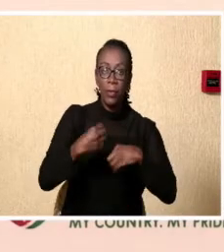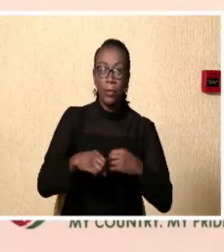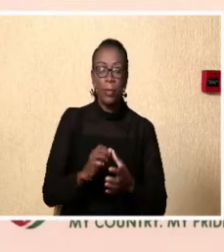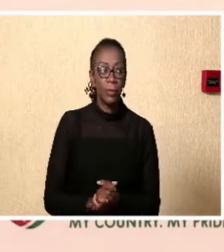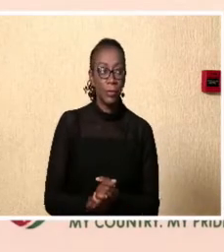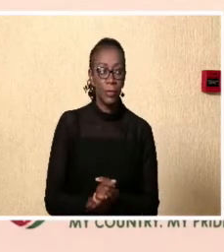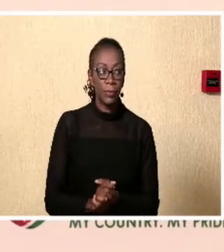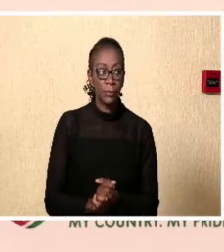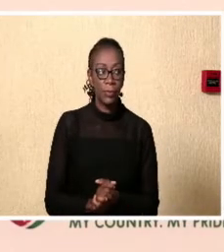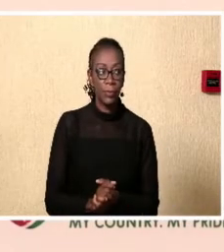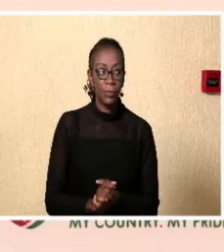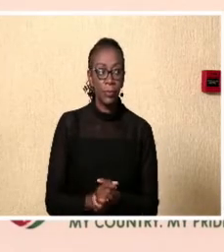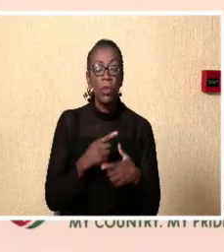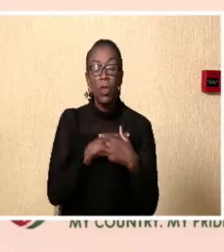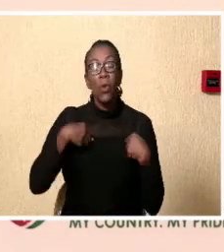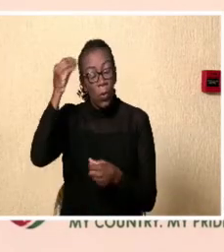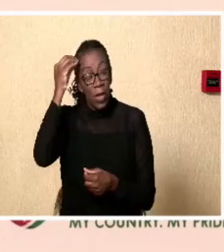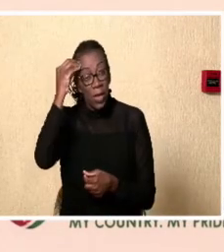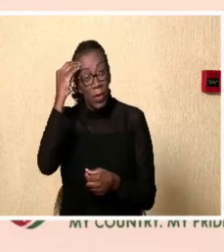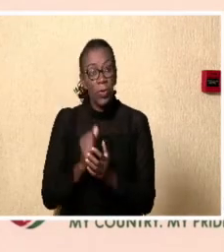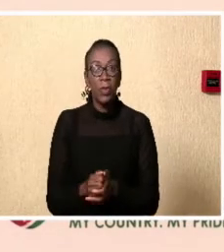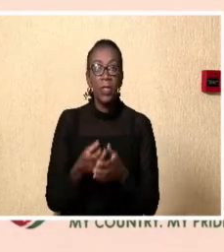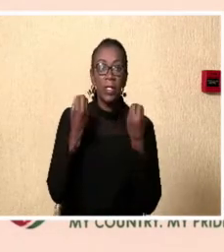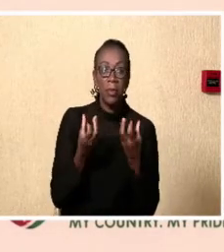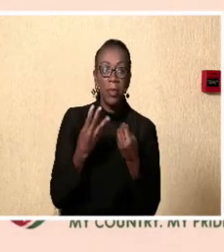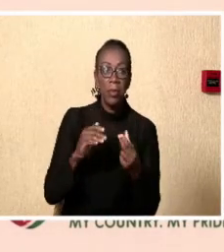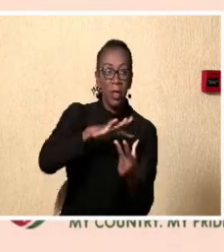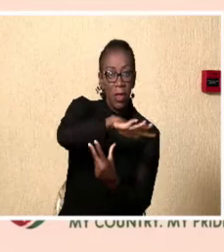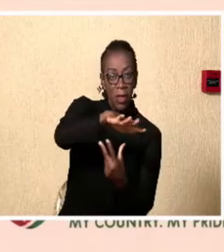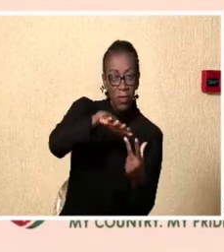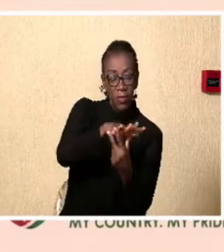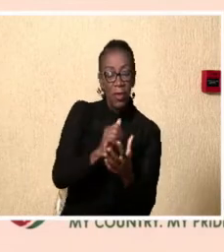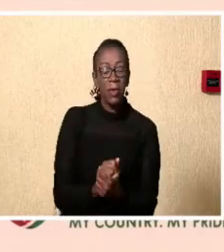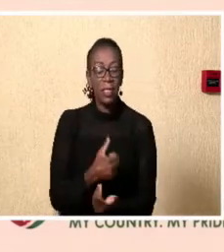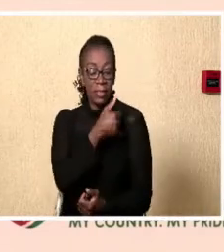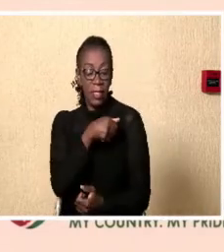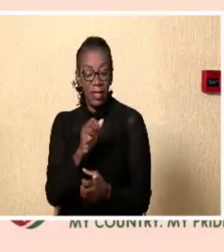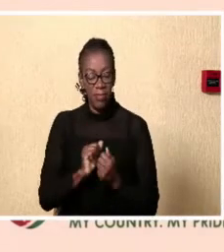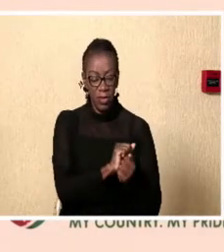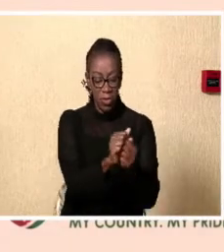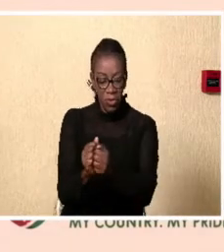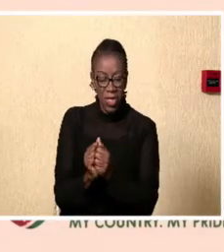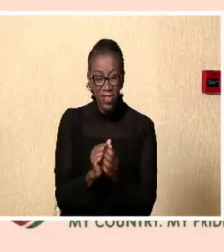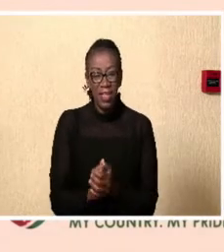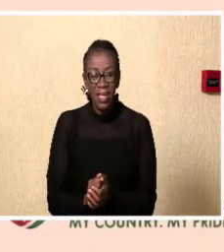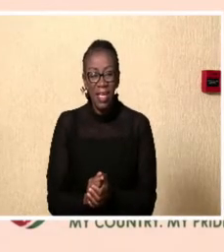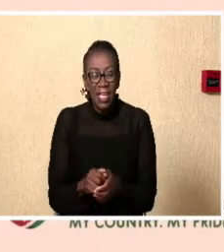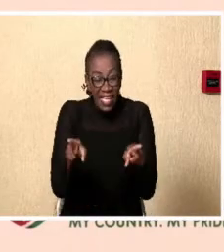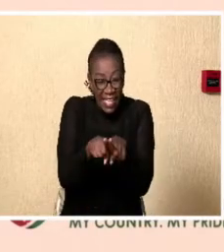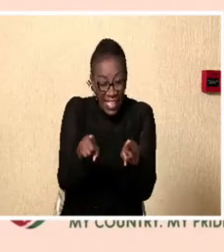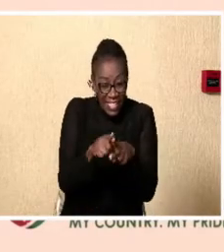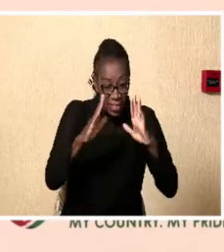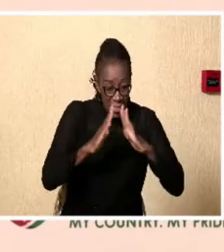more than ever, many families will live together in one space for 24 hours, for 21